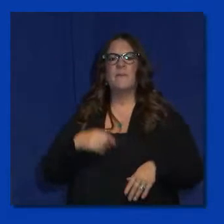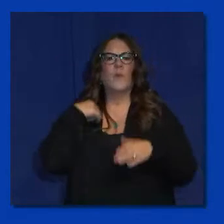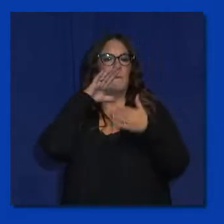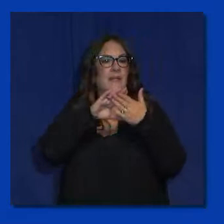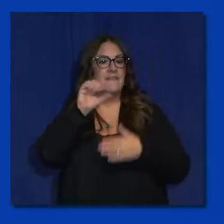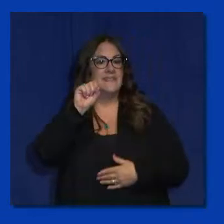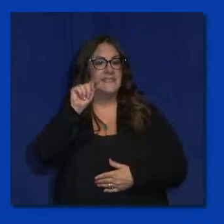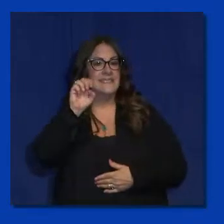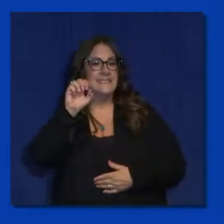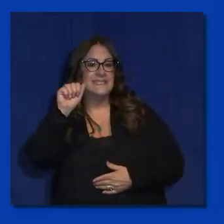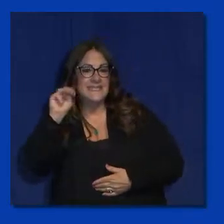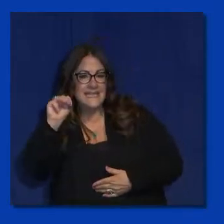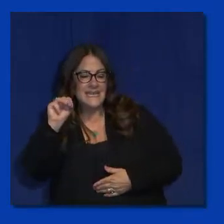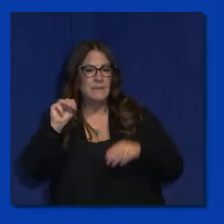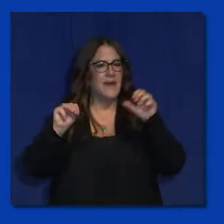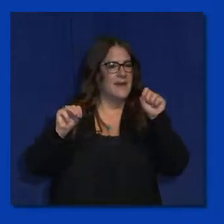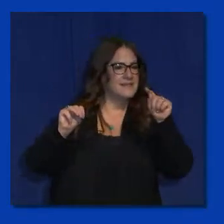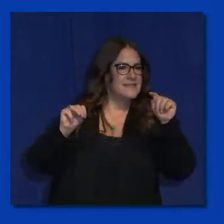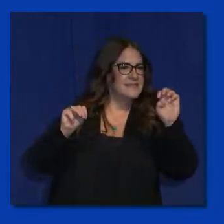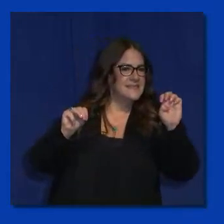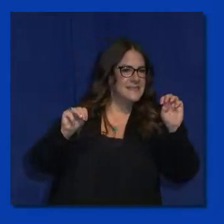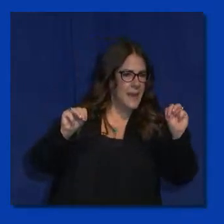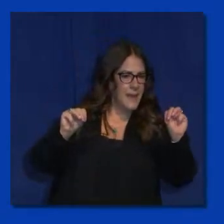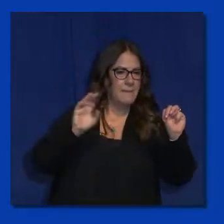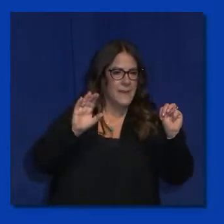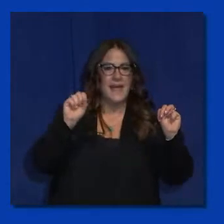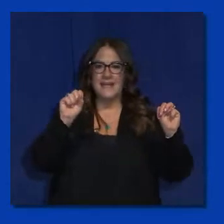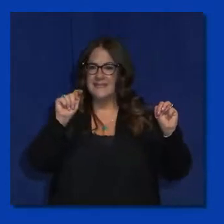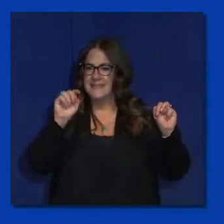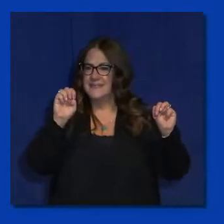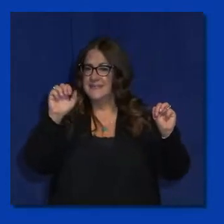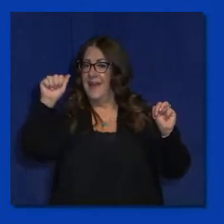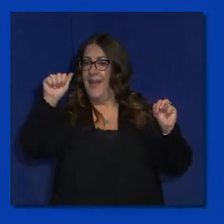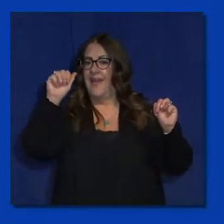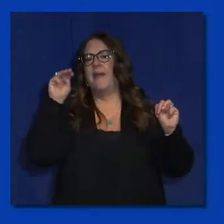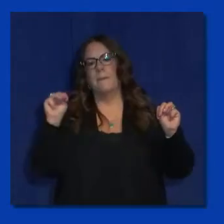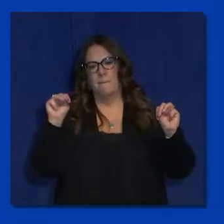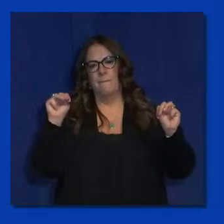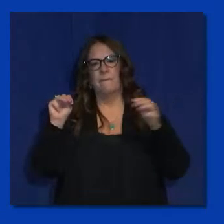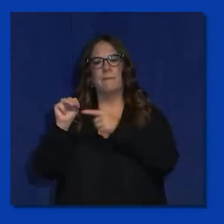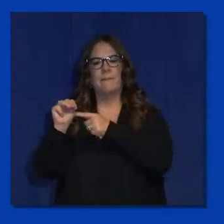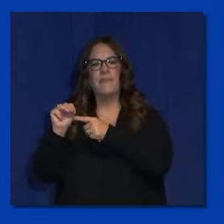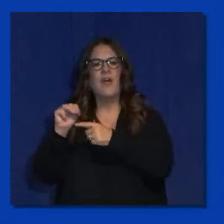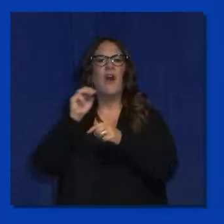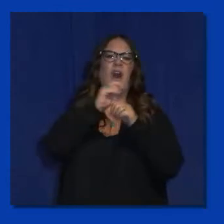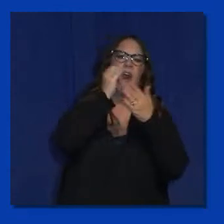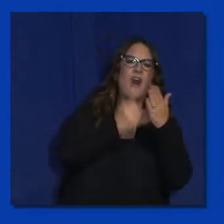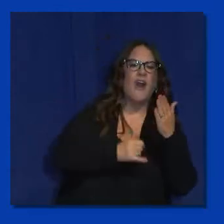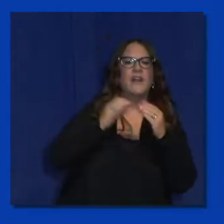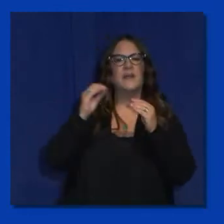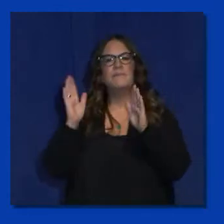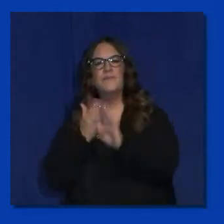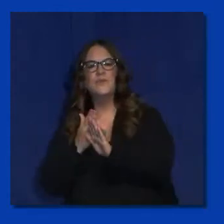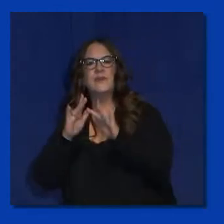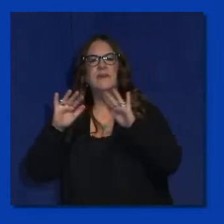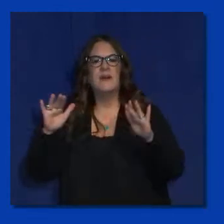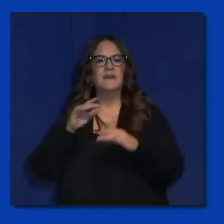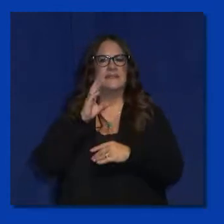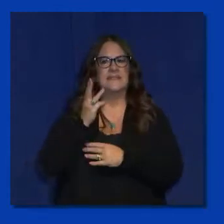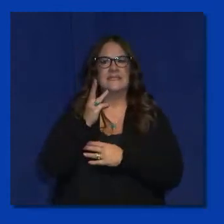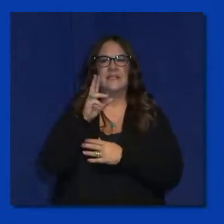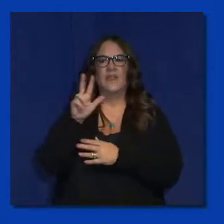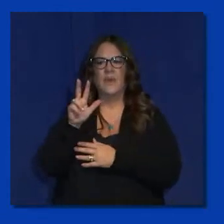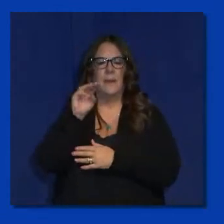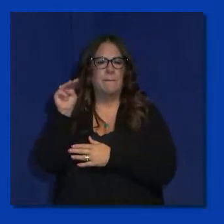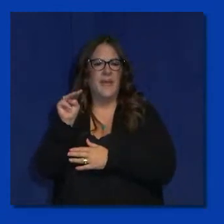STEAM, not STEM, and that's the A that's missing, arts and music. And you say, well, $63 million is nice,